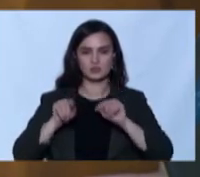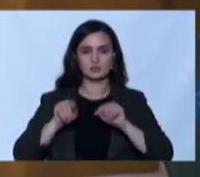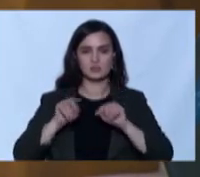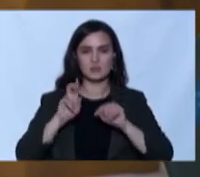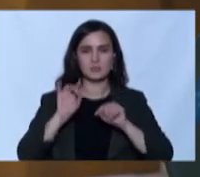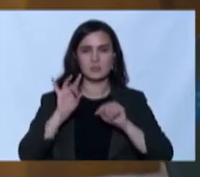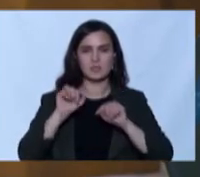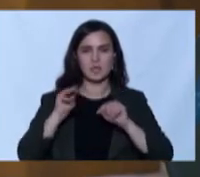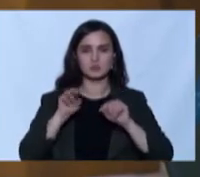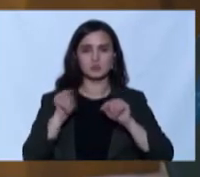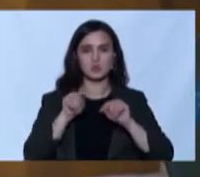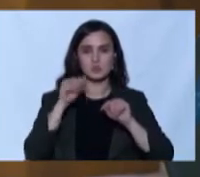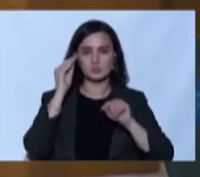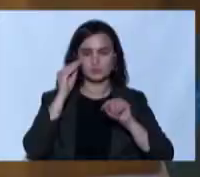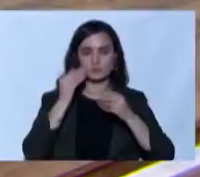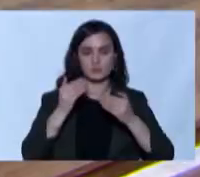Bram Stoker's version.